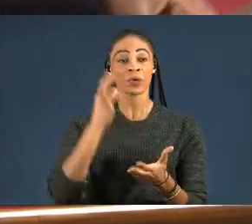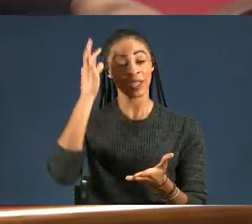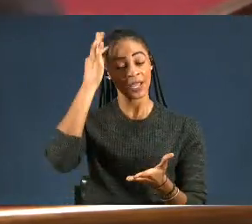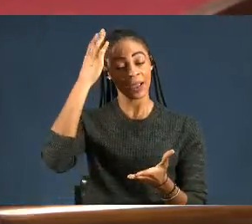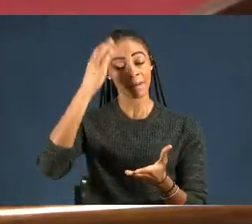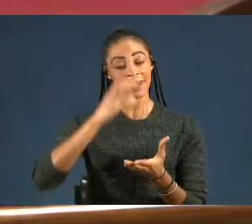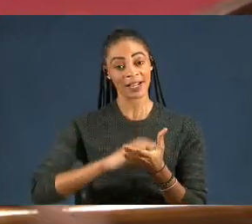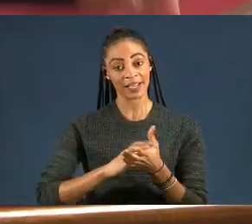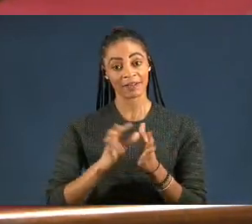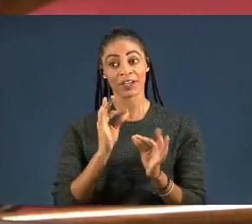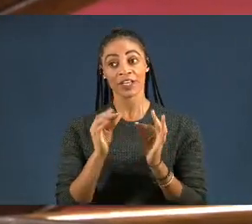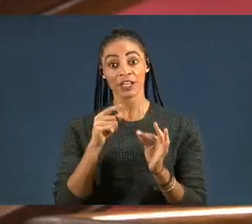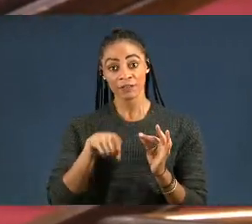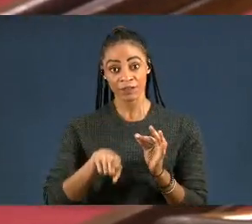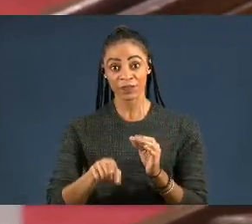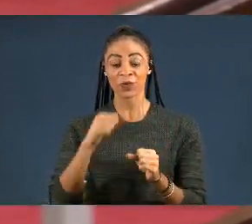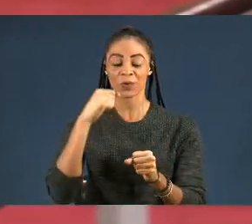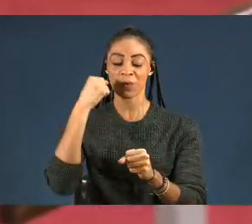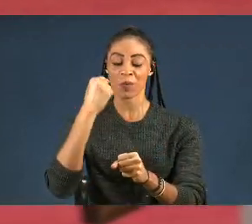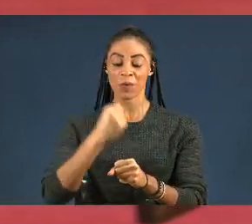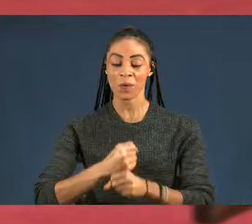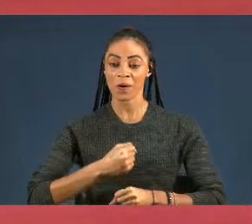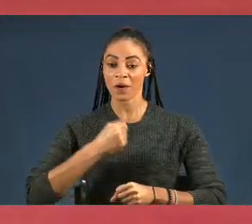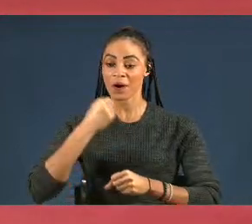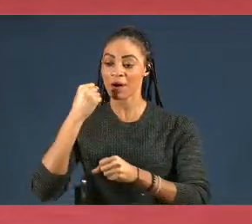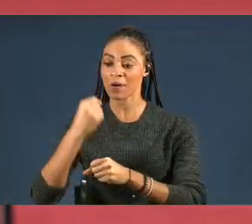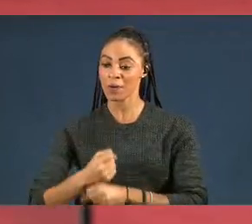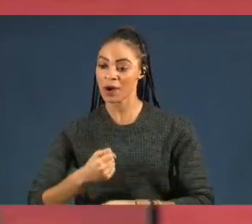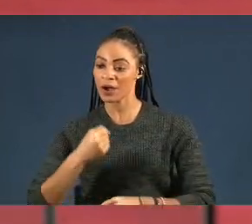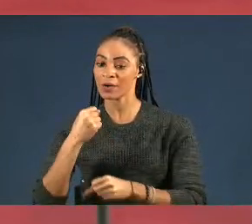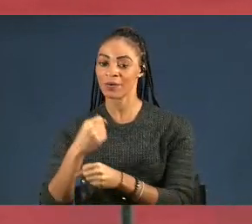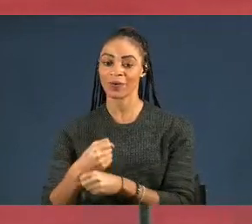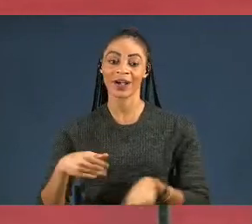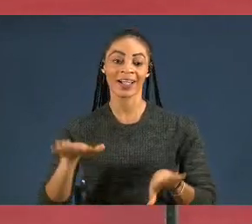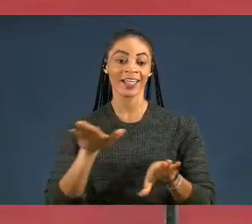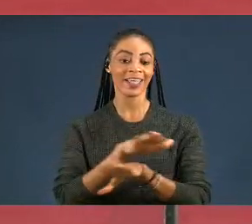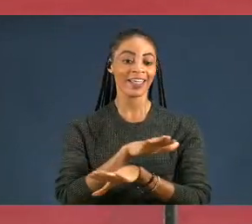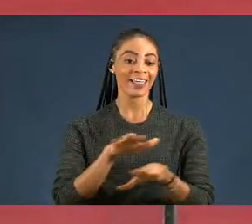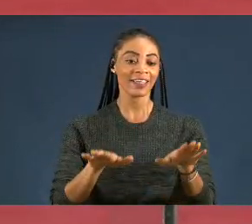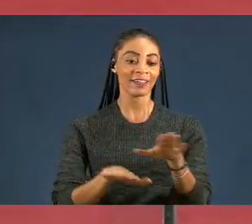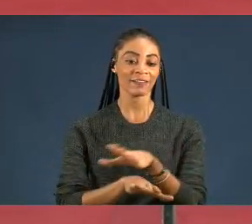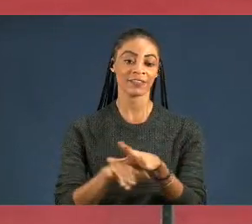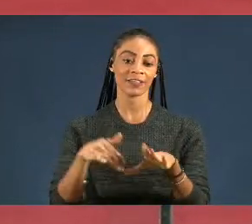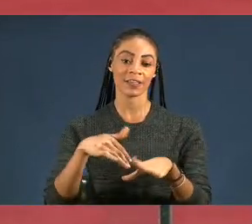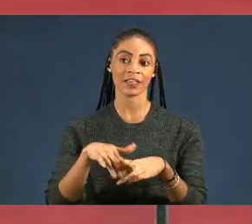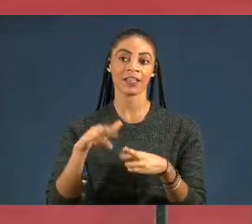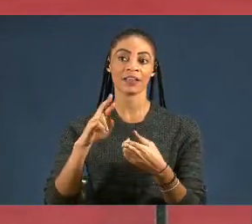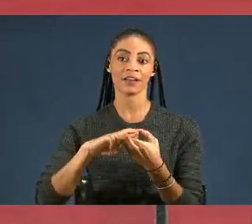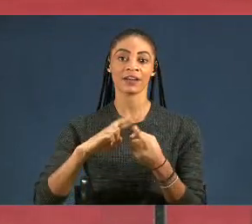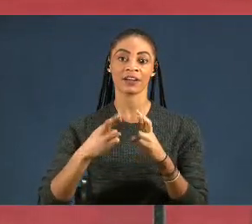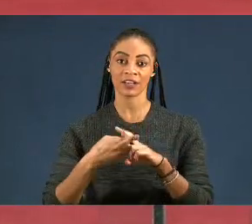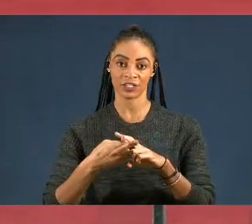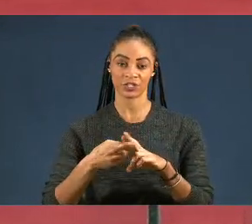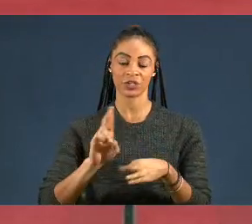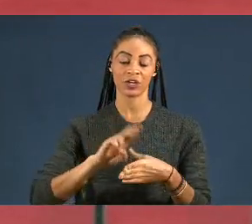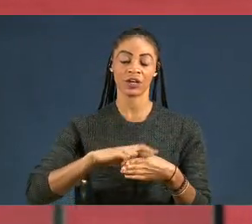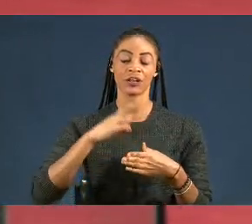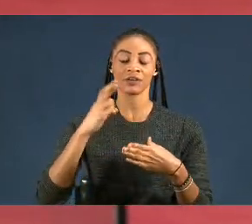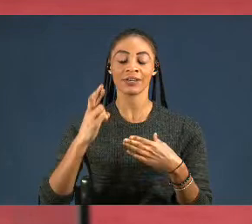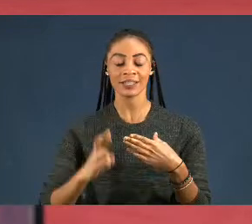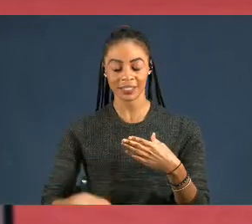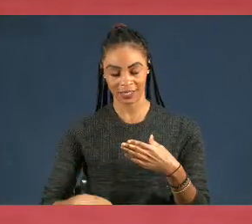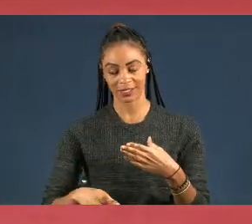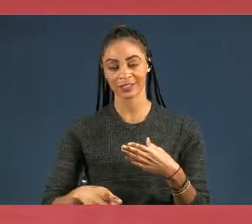the work, if you put it, whatever you put in that relationship is what will come out. Are we saying it is